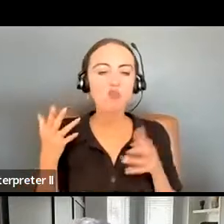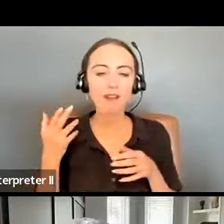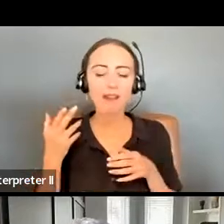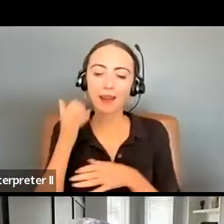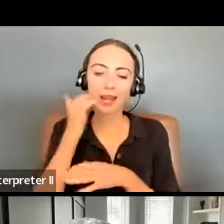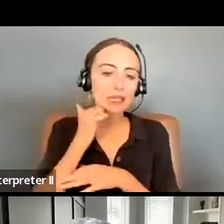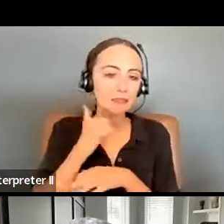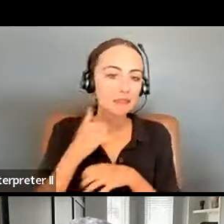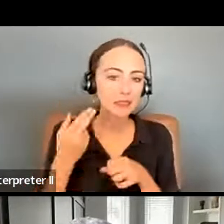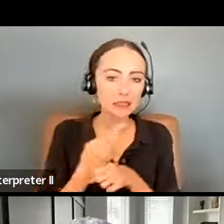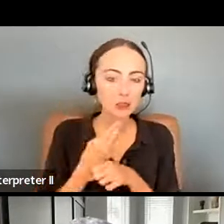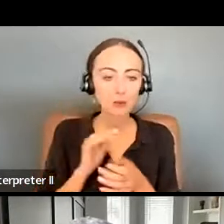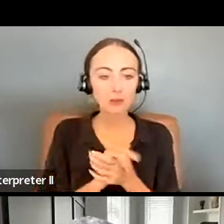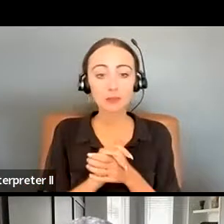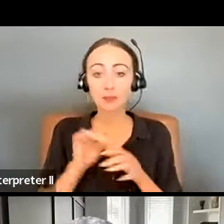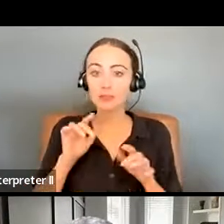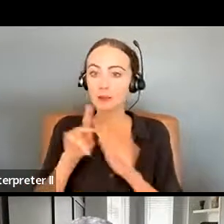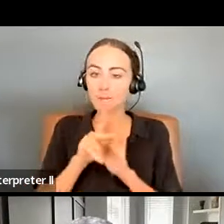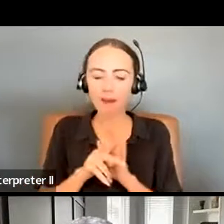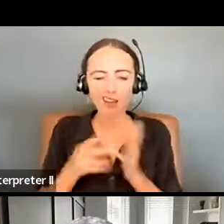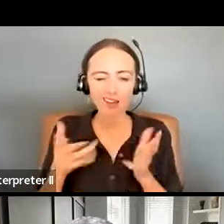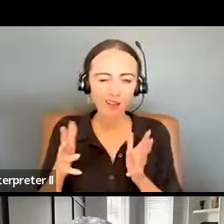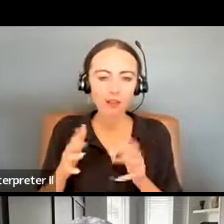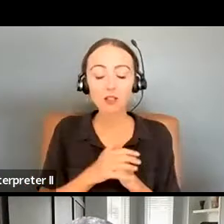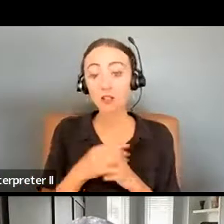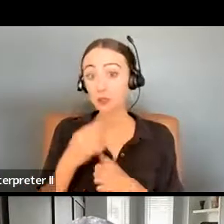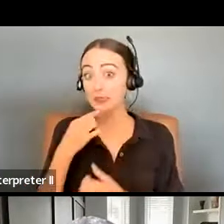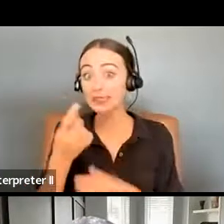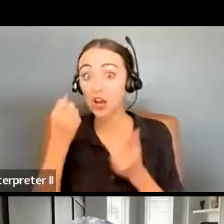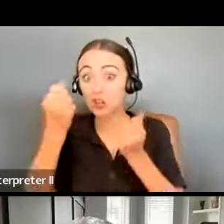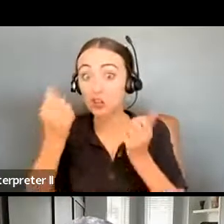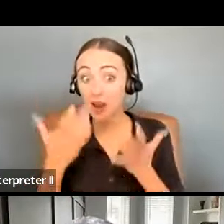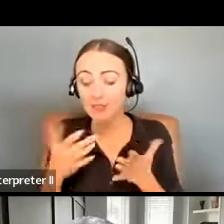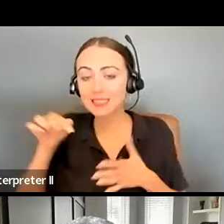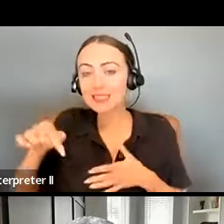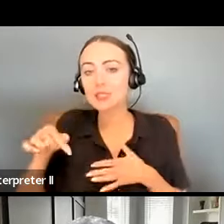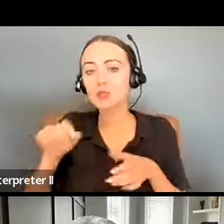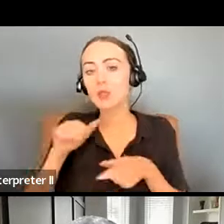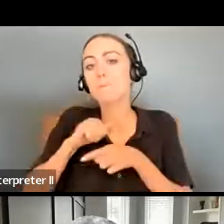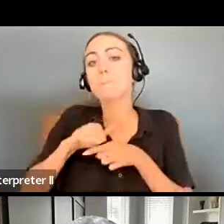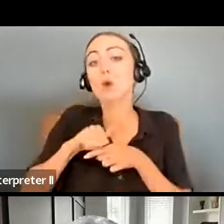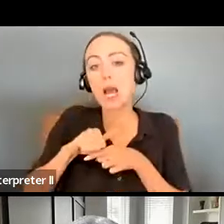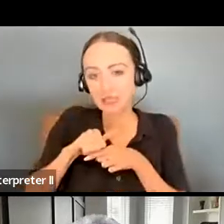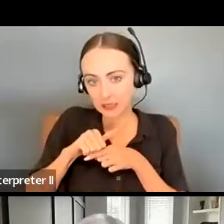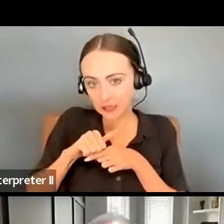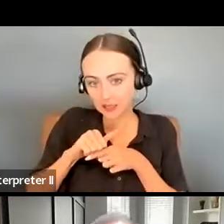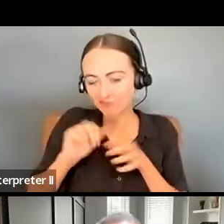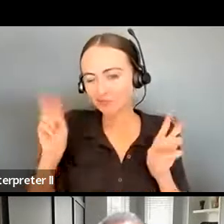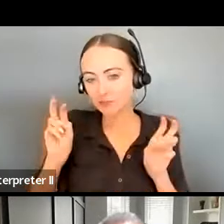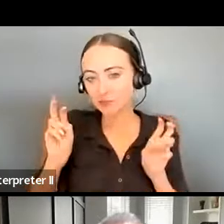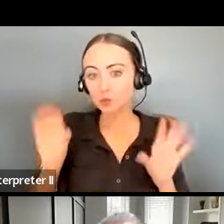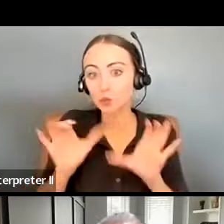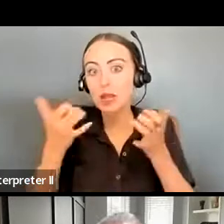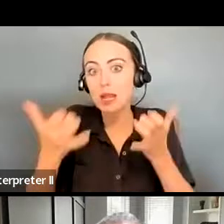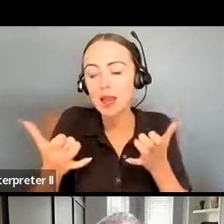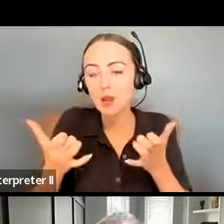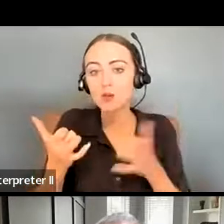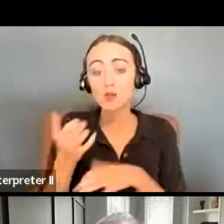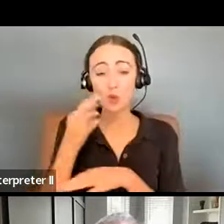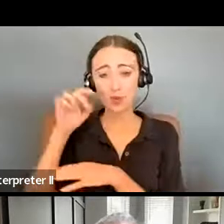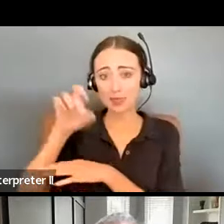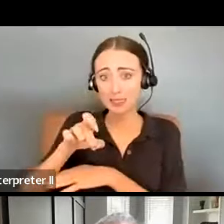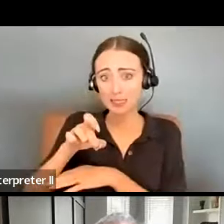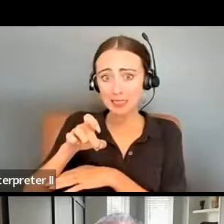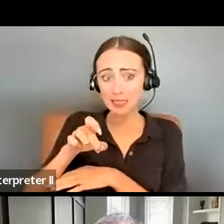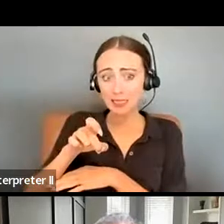And in that sense, we tell drivers that this is the practice. So the need to phase it in